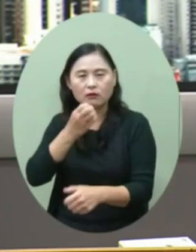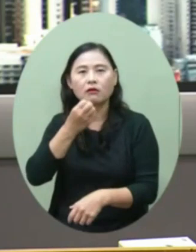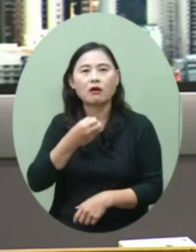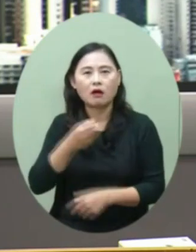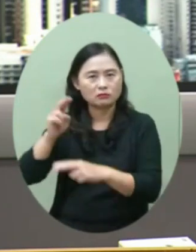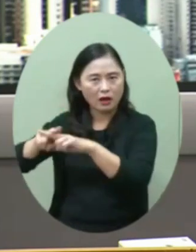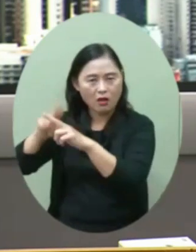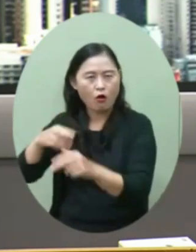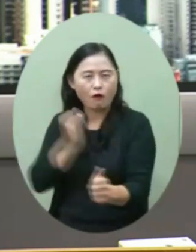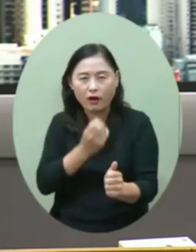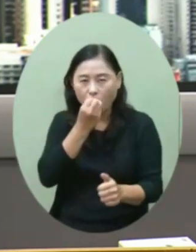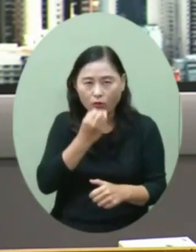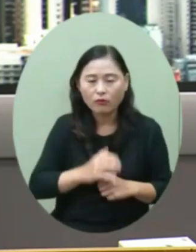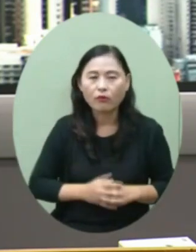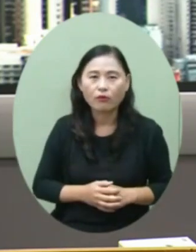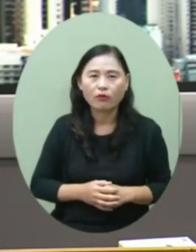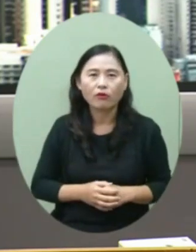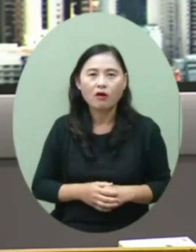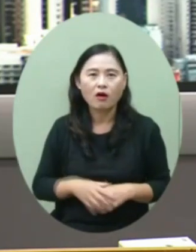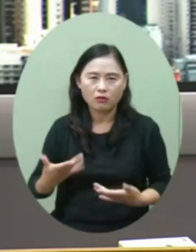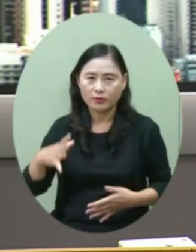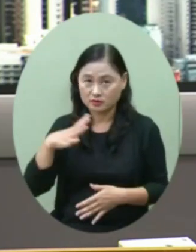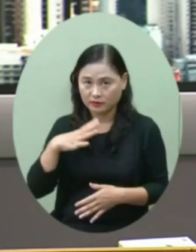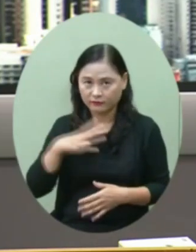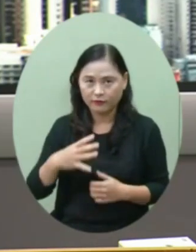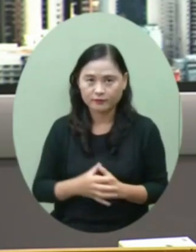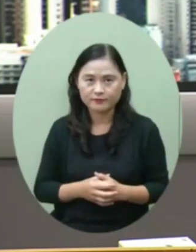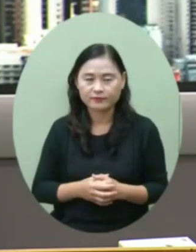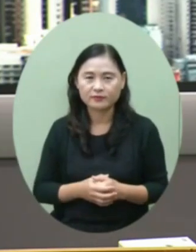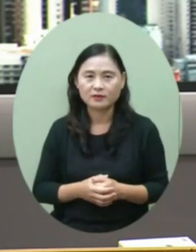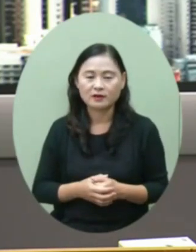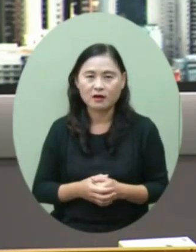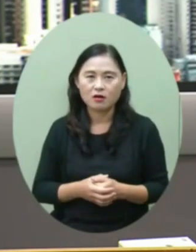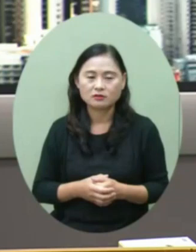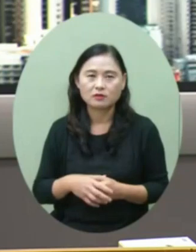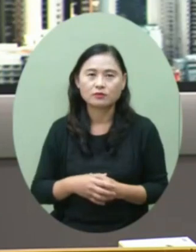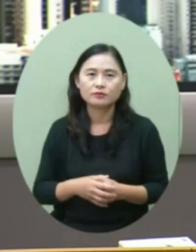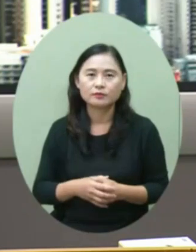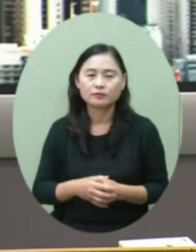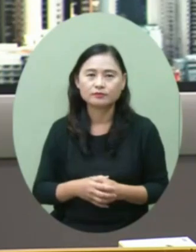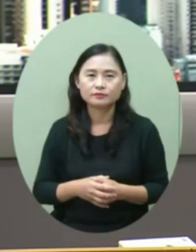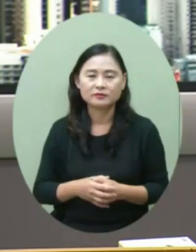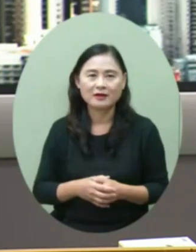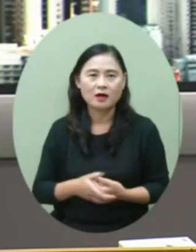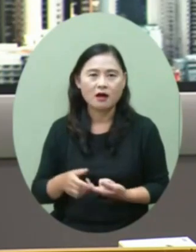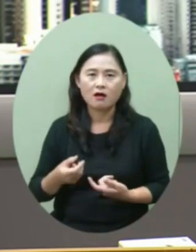also threatened to sanction the country and Hong Kong. So perhaps